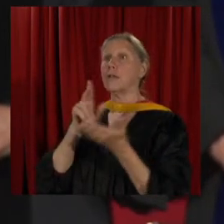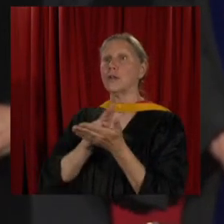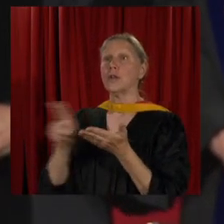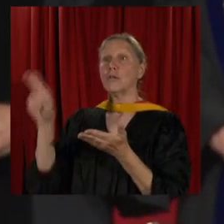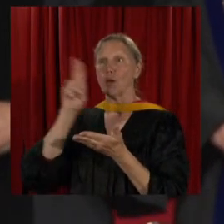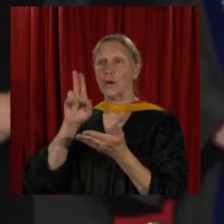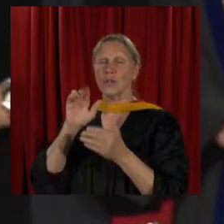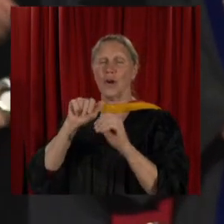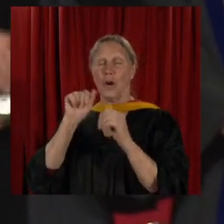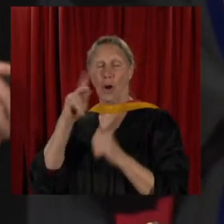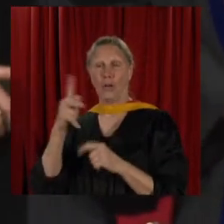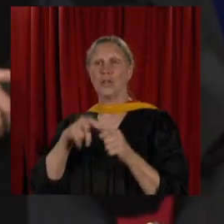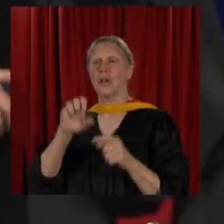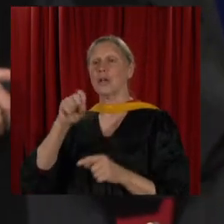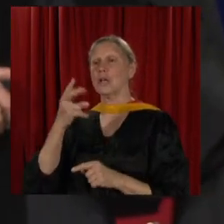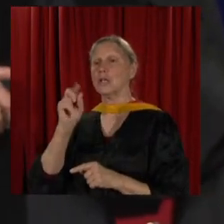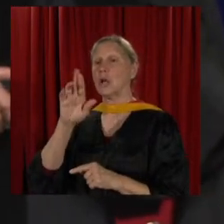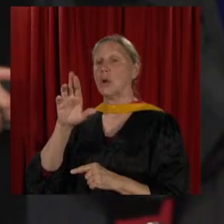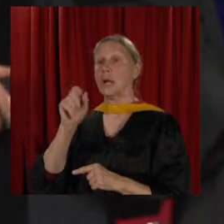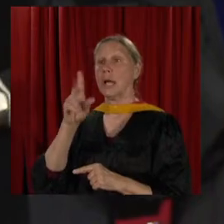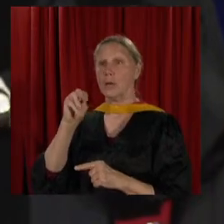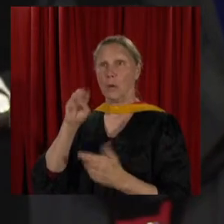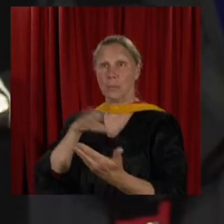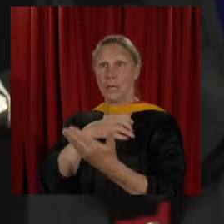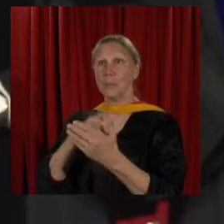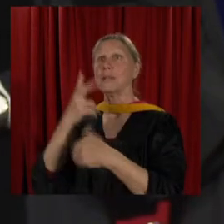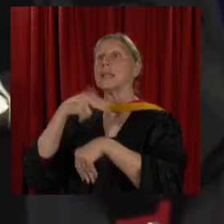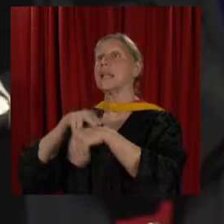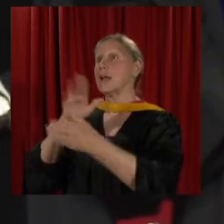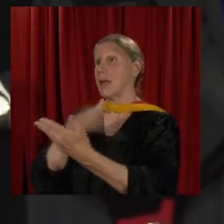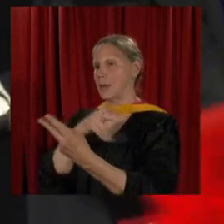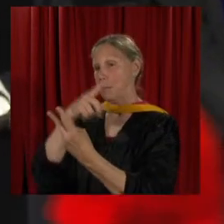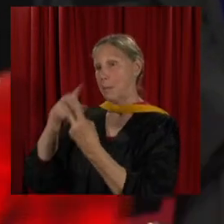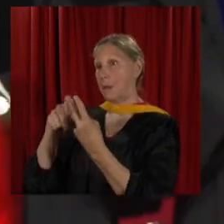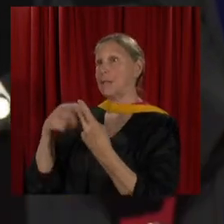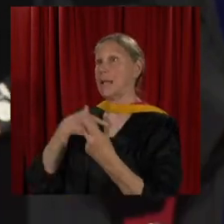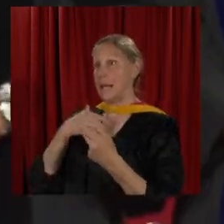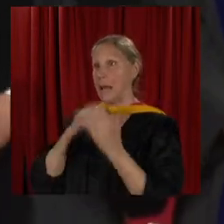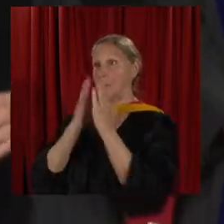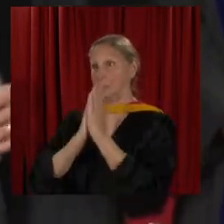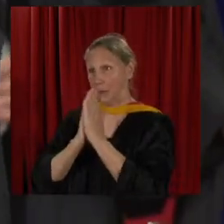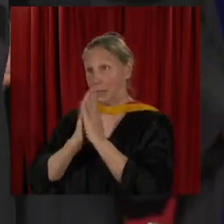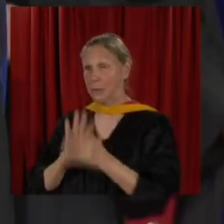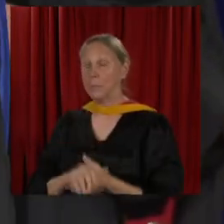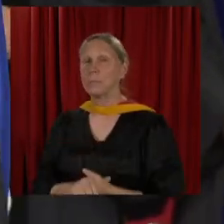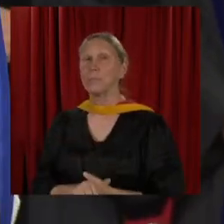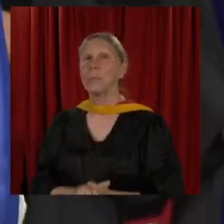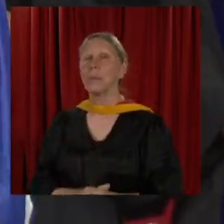of Arkansas Schola Cantorum sings the national anthem and our invocation.